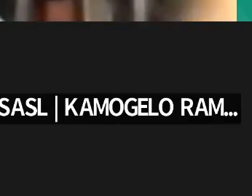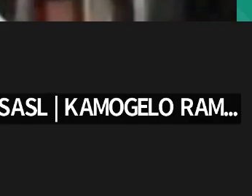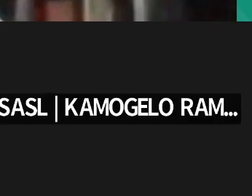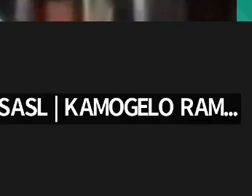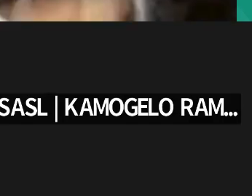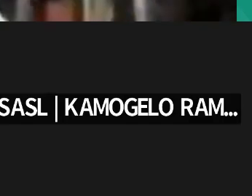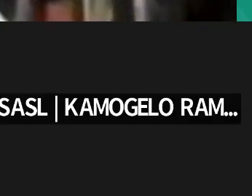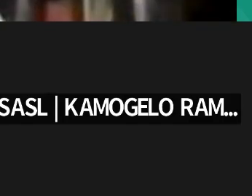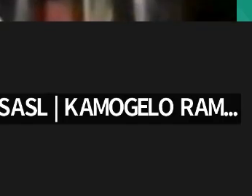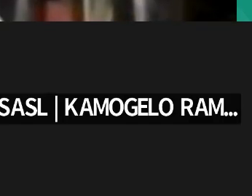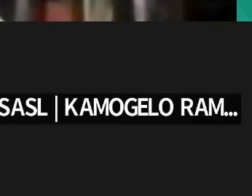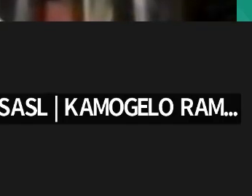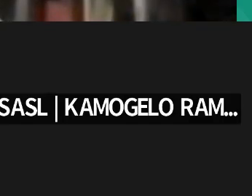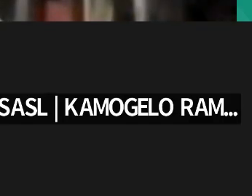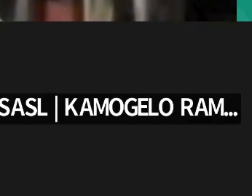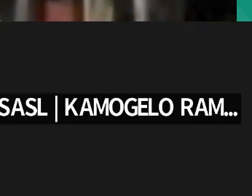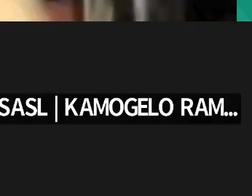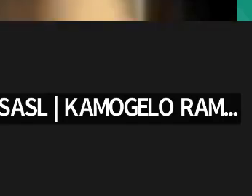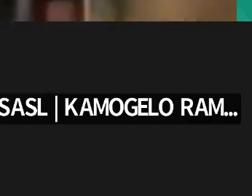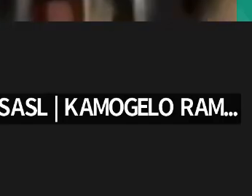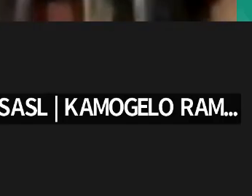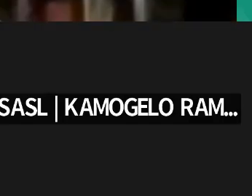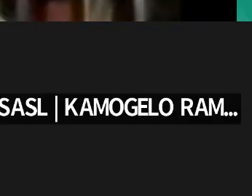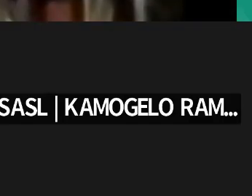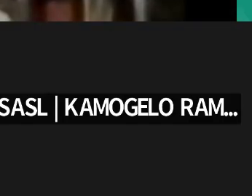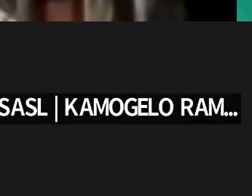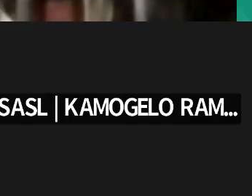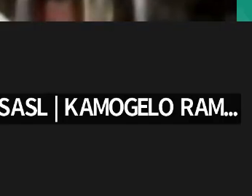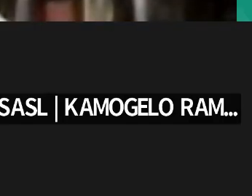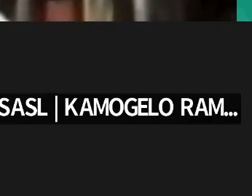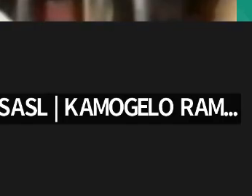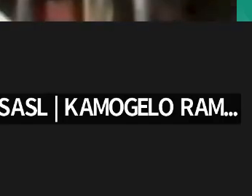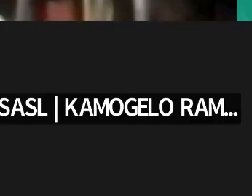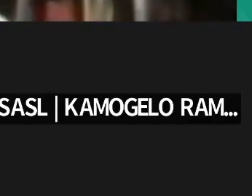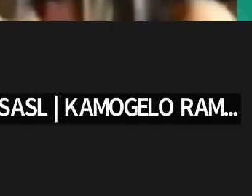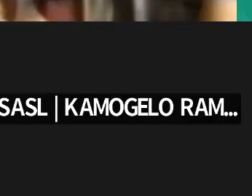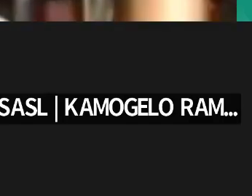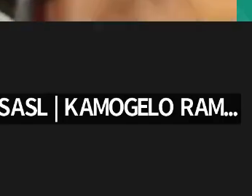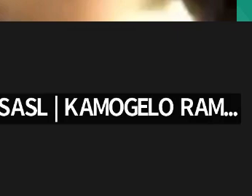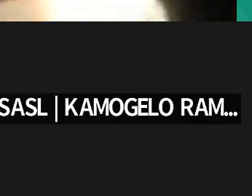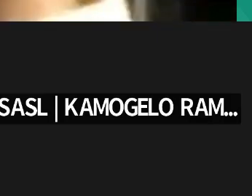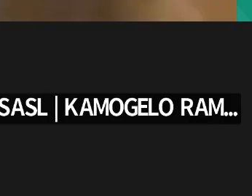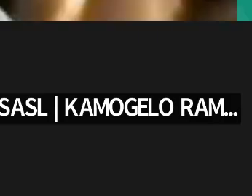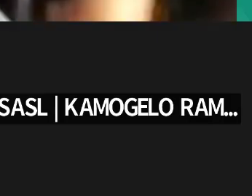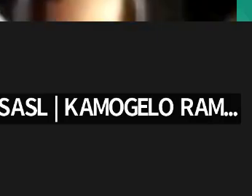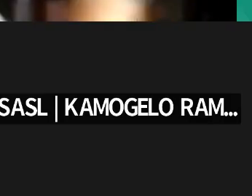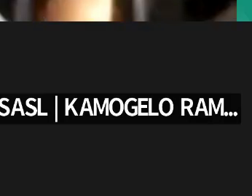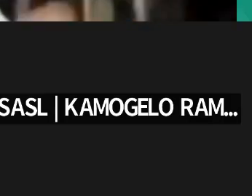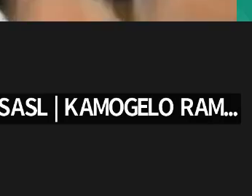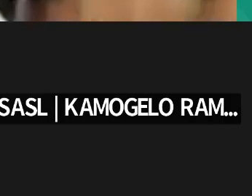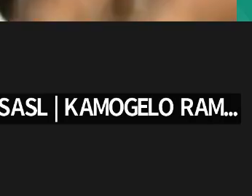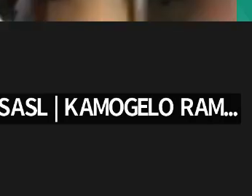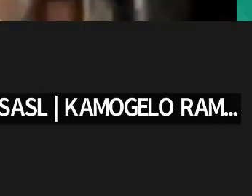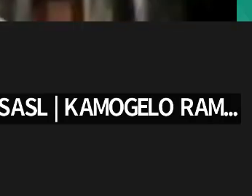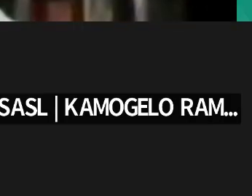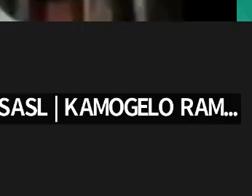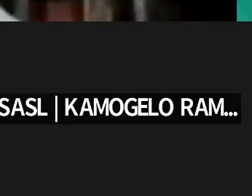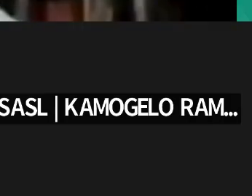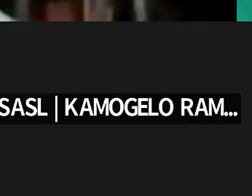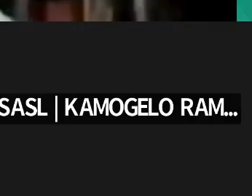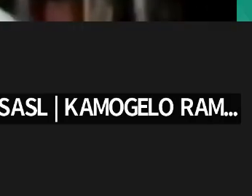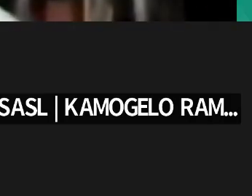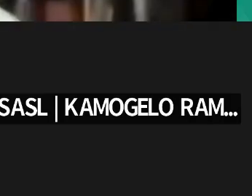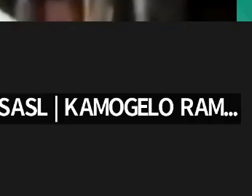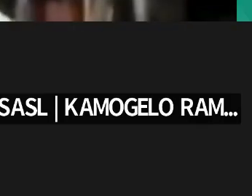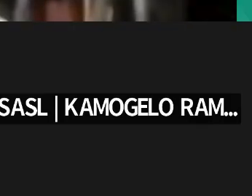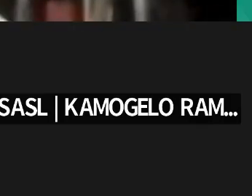within the different movements, where you have young people, or where you have people who use drugs separated from the sex work movement, separated from